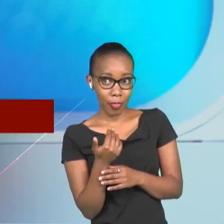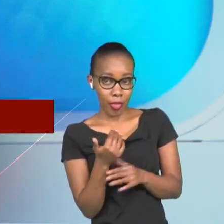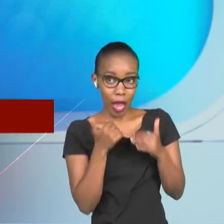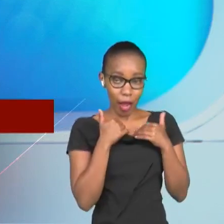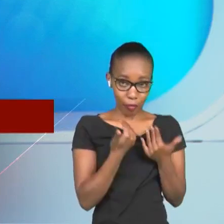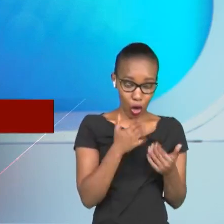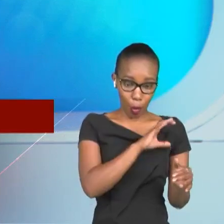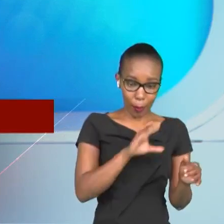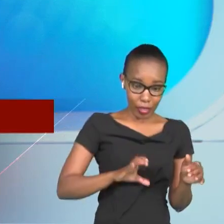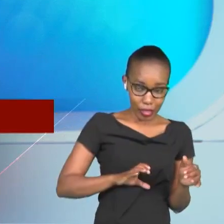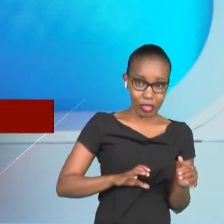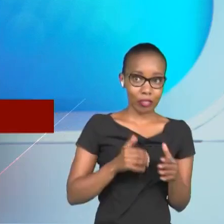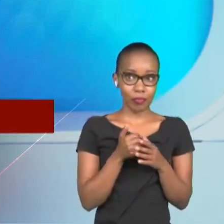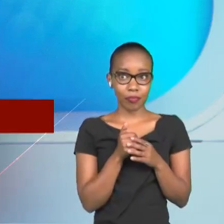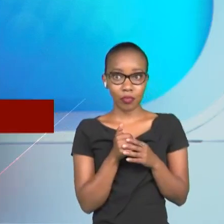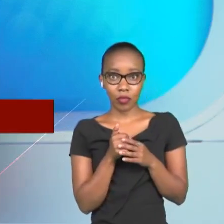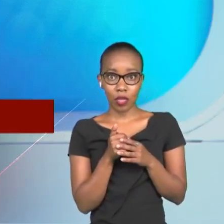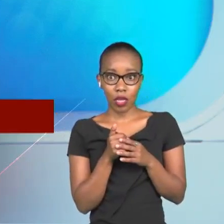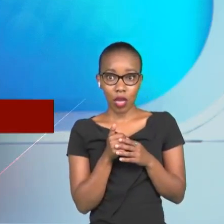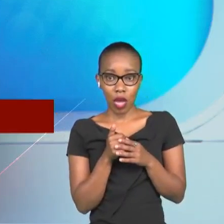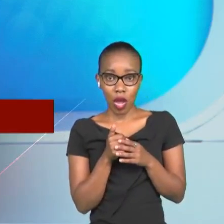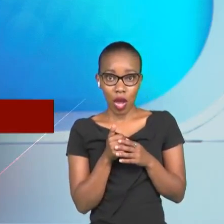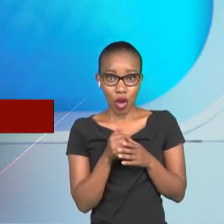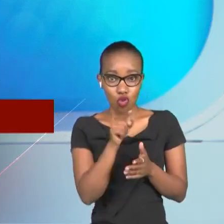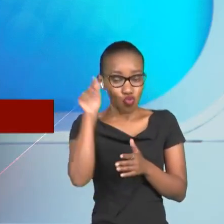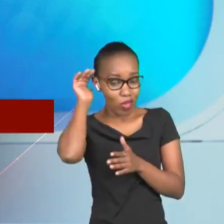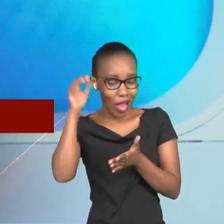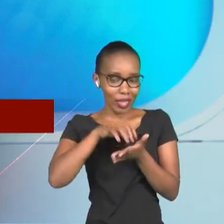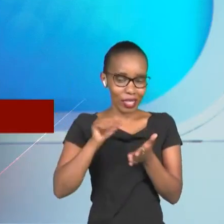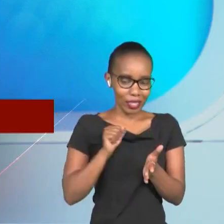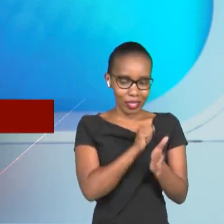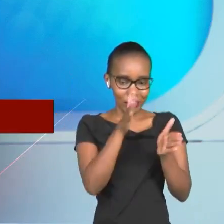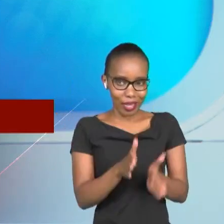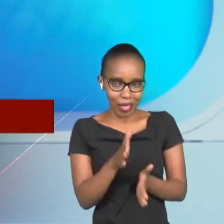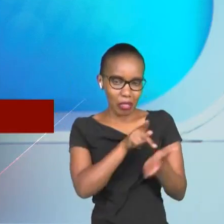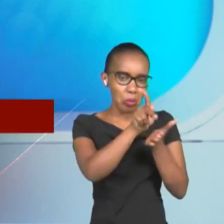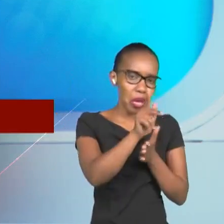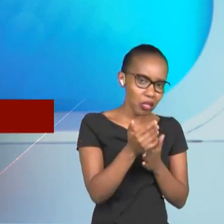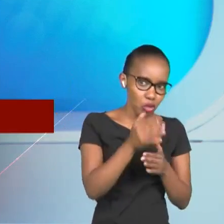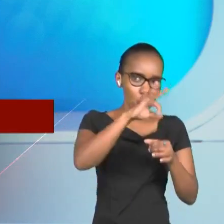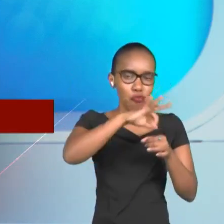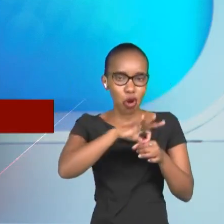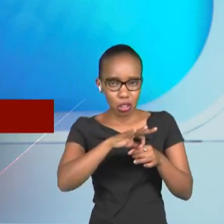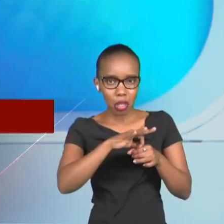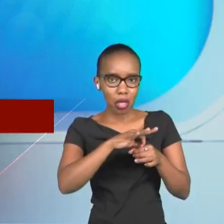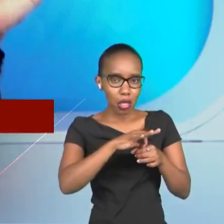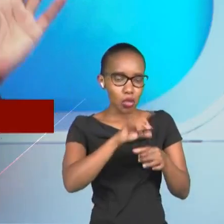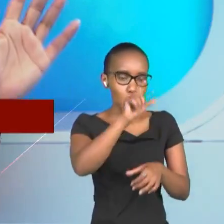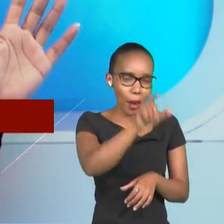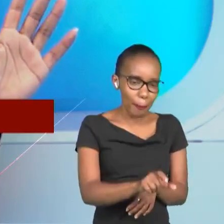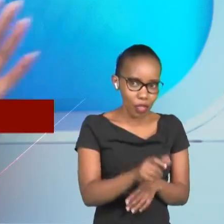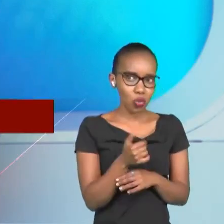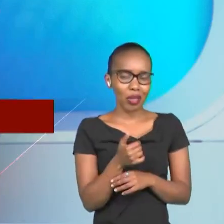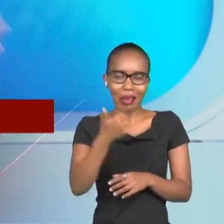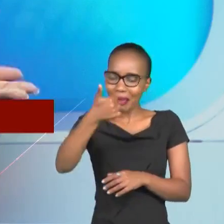plenary or whether there's a committee. We've all heard of cases where you're told that, you know, senators were either paid to vote in a particular way, whatever the